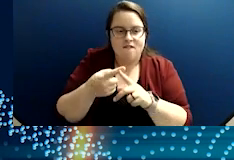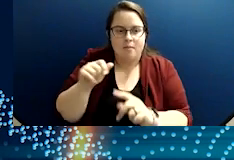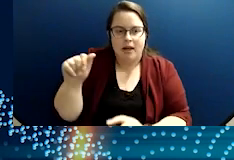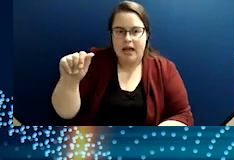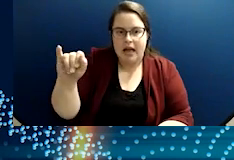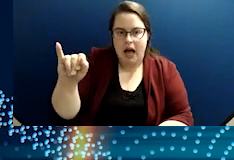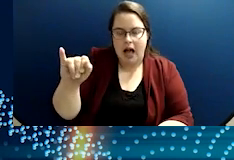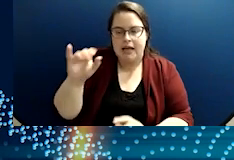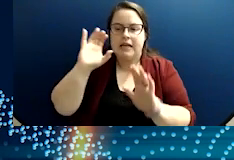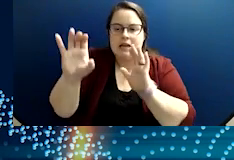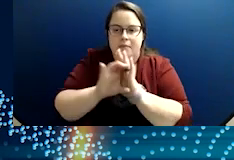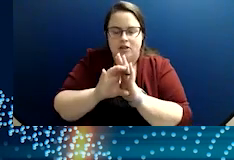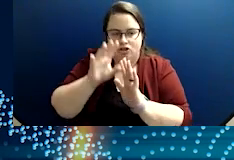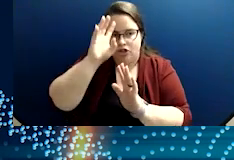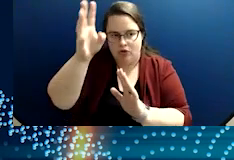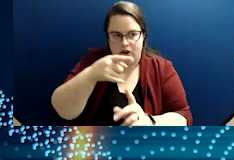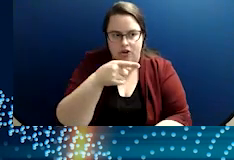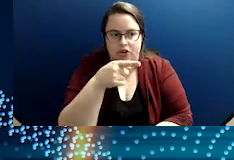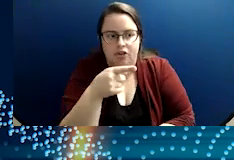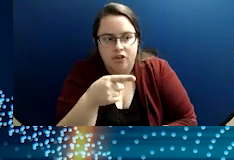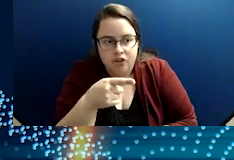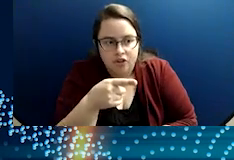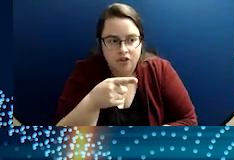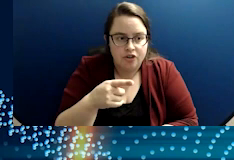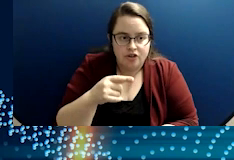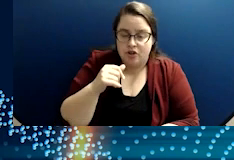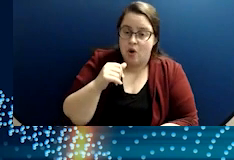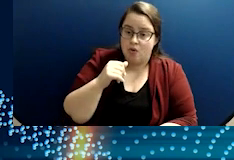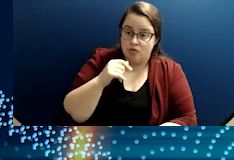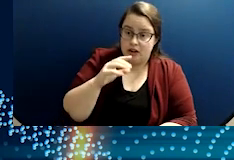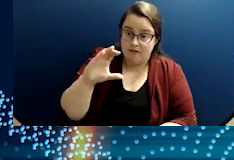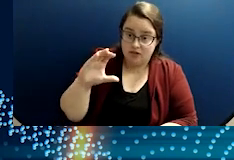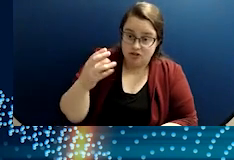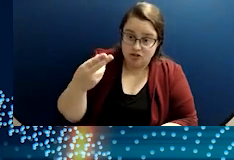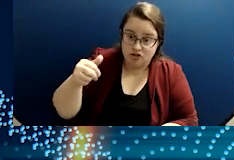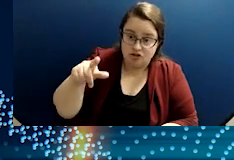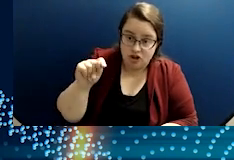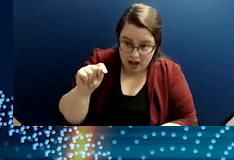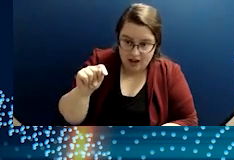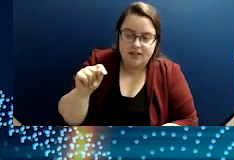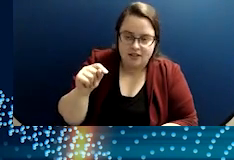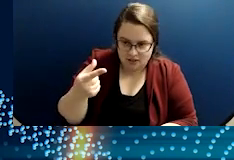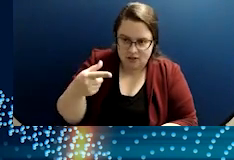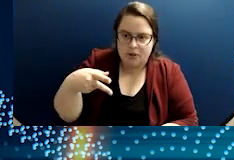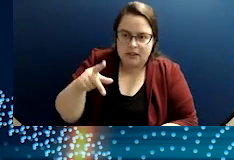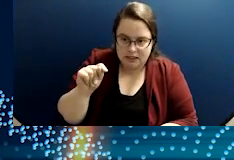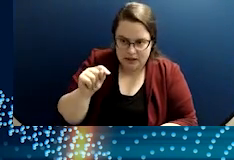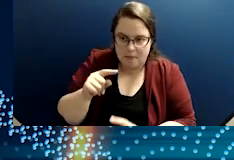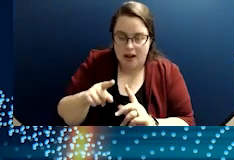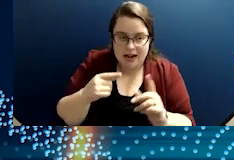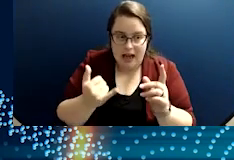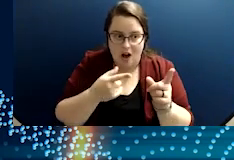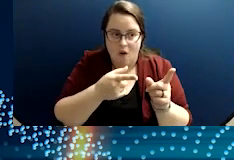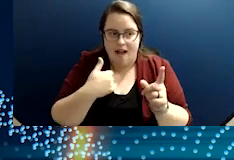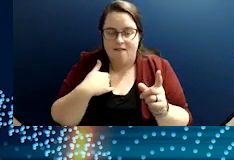image generator. So beyond just the ChatGPT and the chat bots, these are coming out now